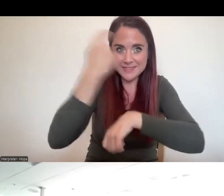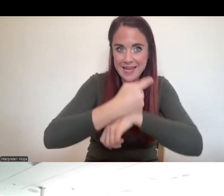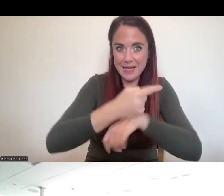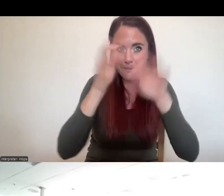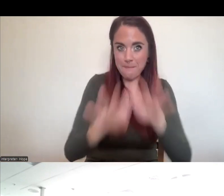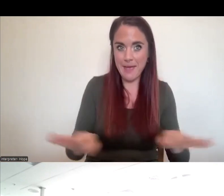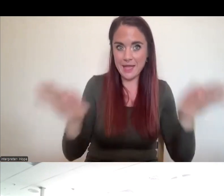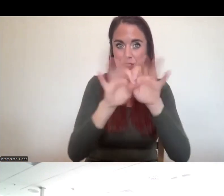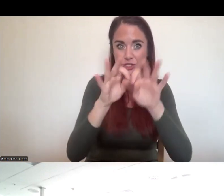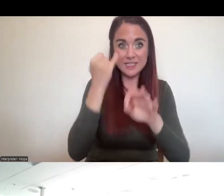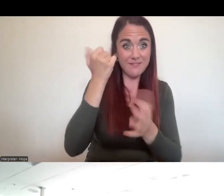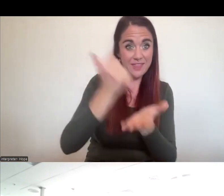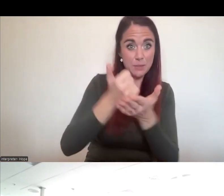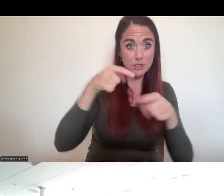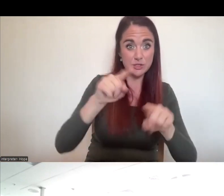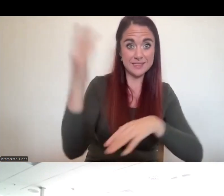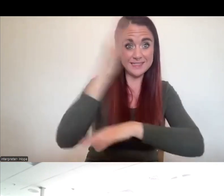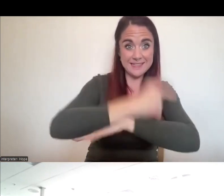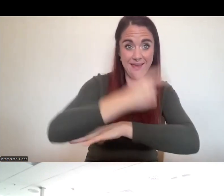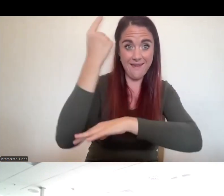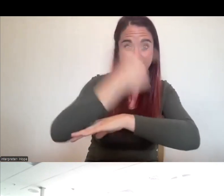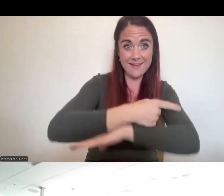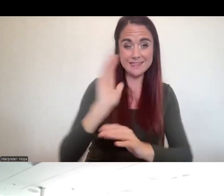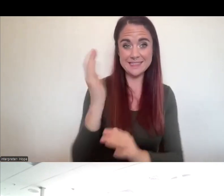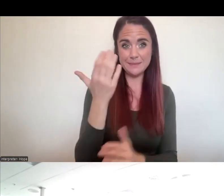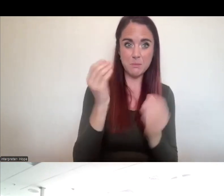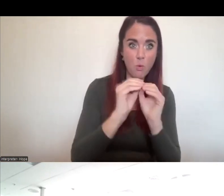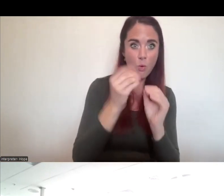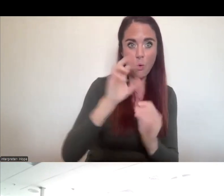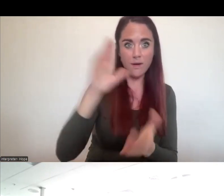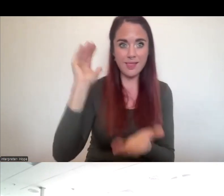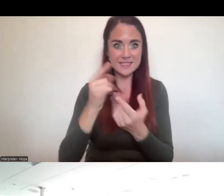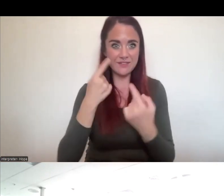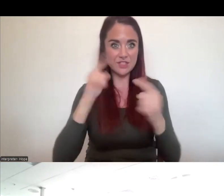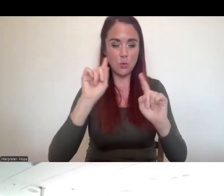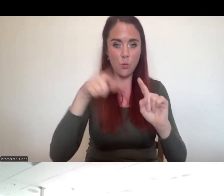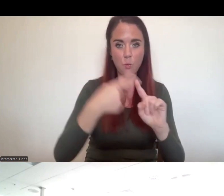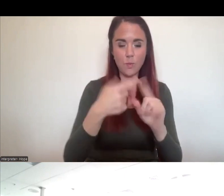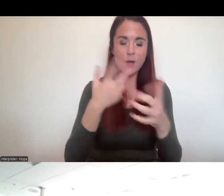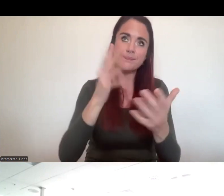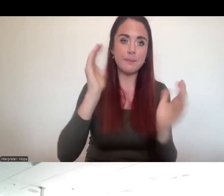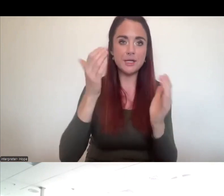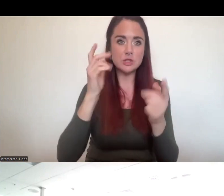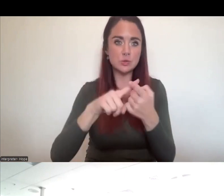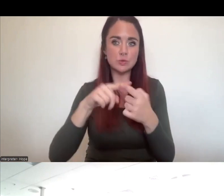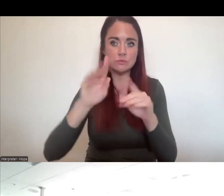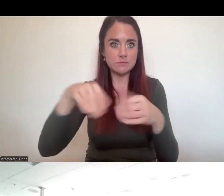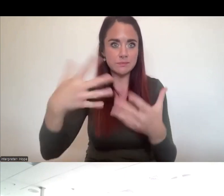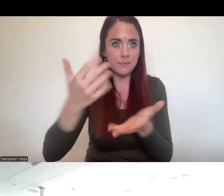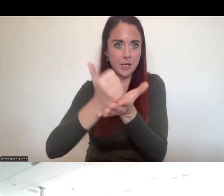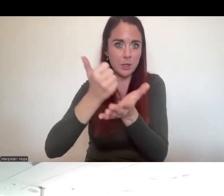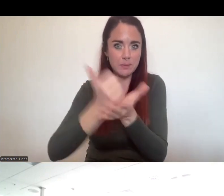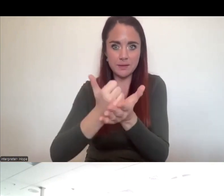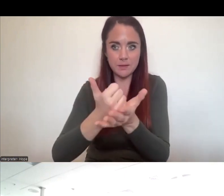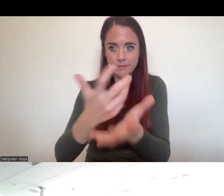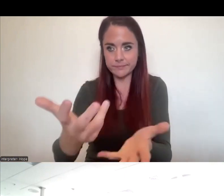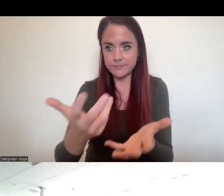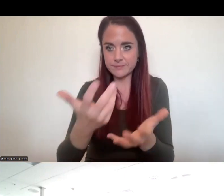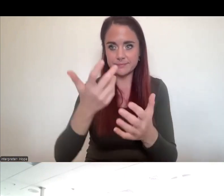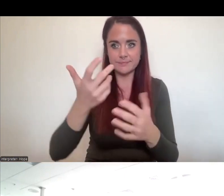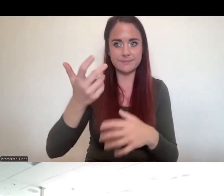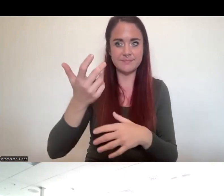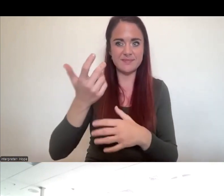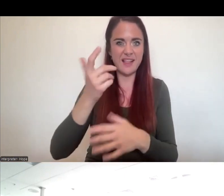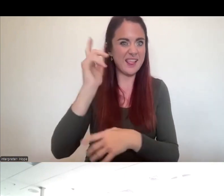the therapy during the day, it seems to be more or less efficient than when we deliver the therapy like later in